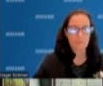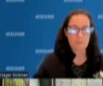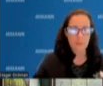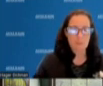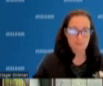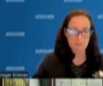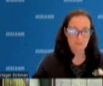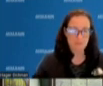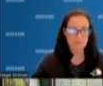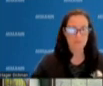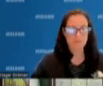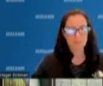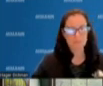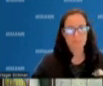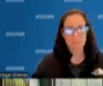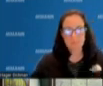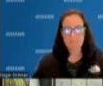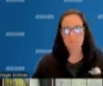think through. So.